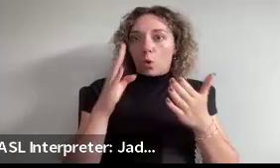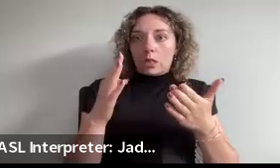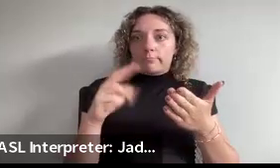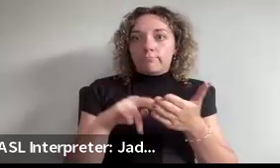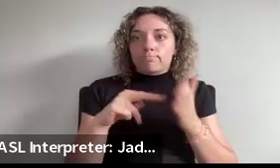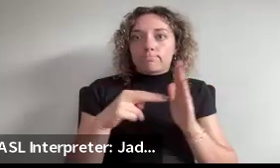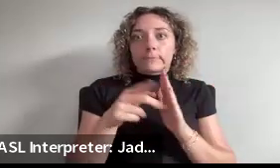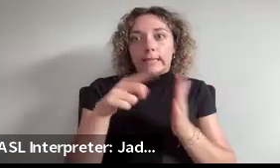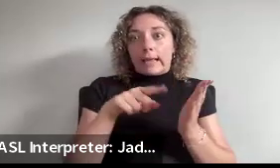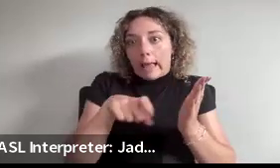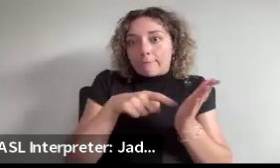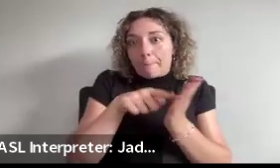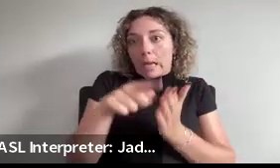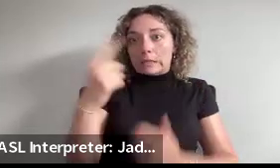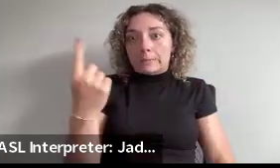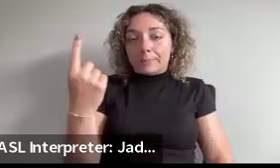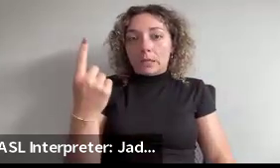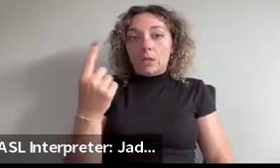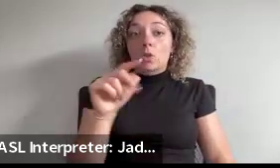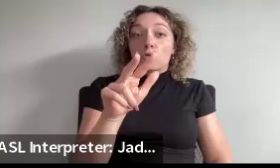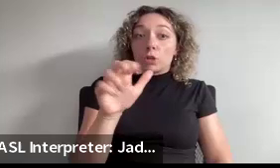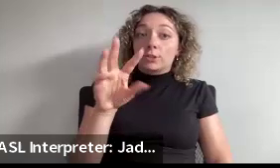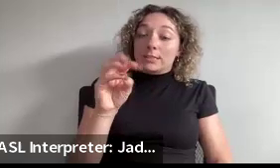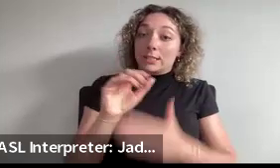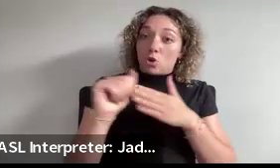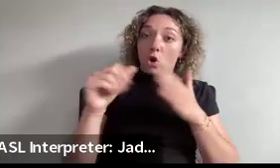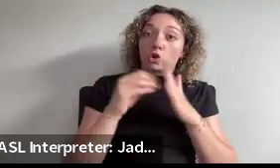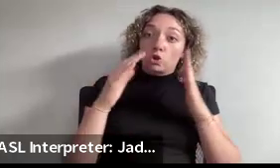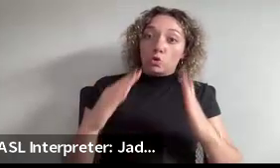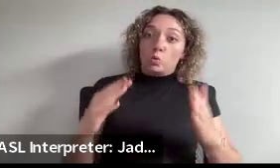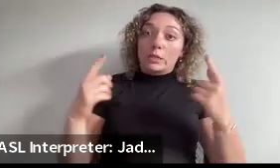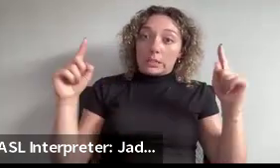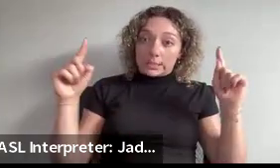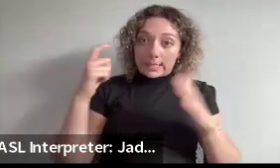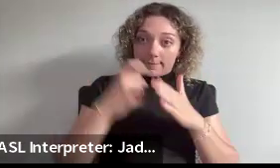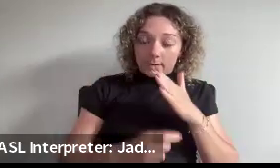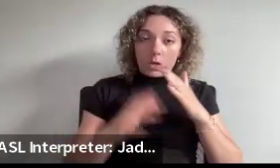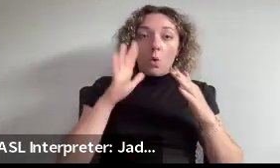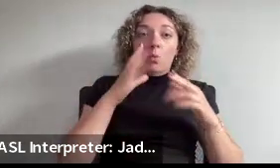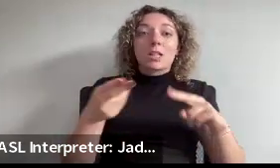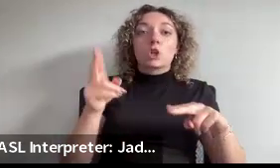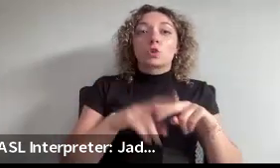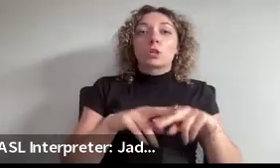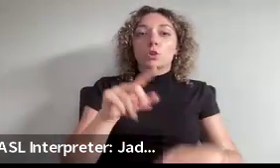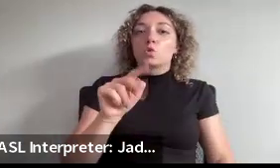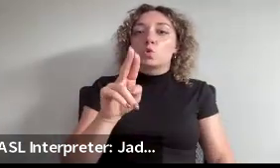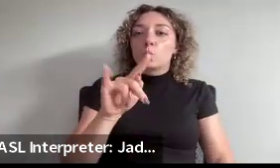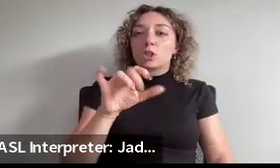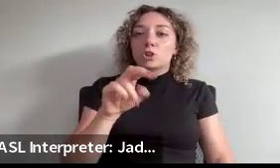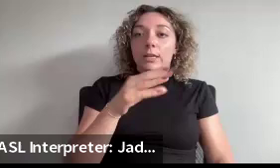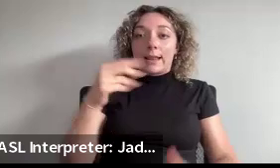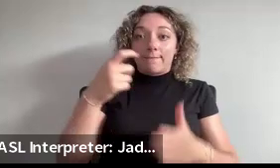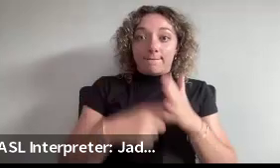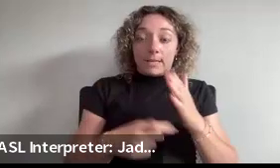So with this $360 student success fee, this is going to increase tuition and fees for next